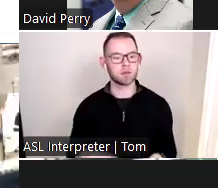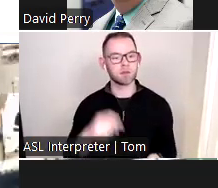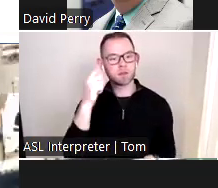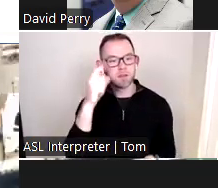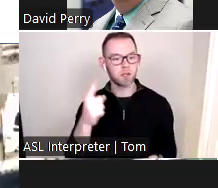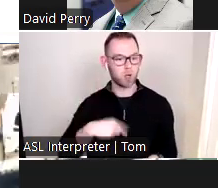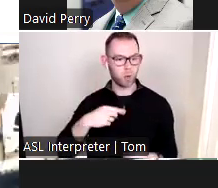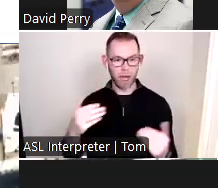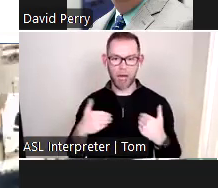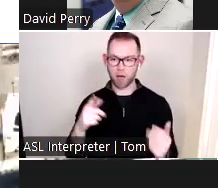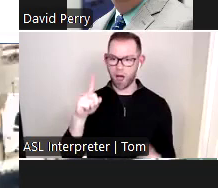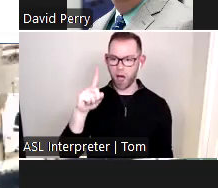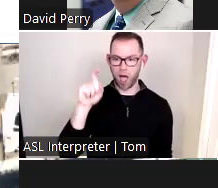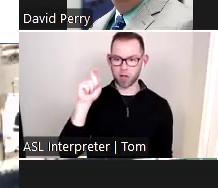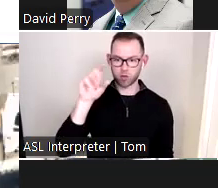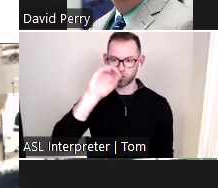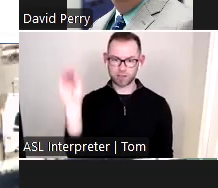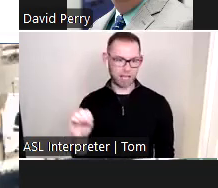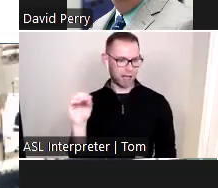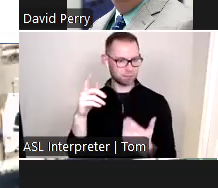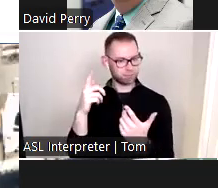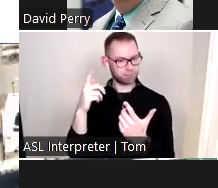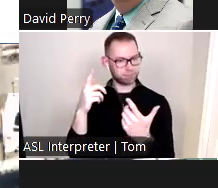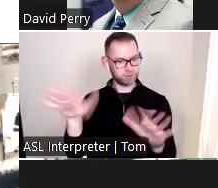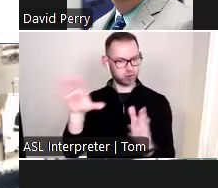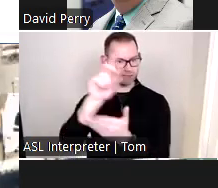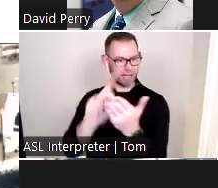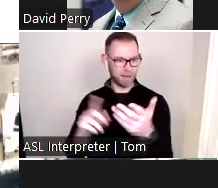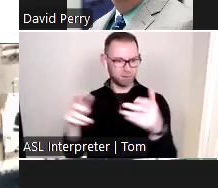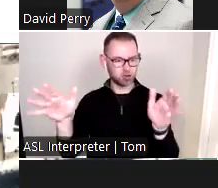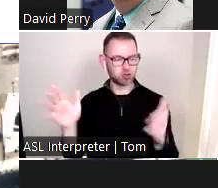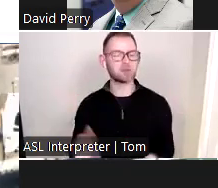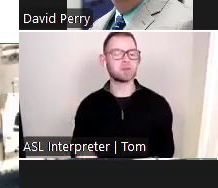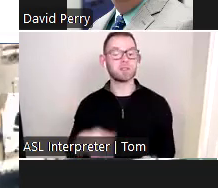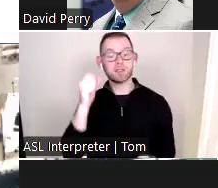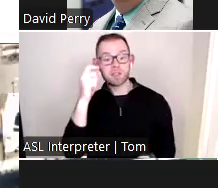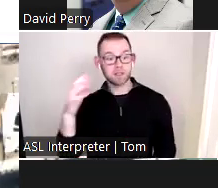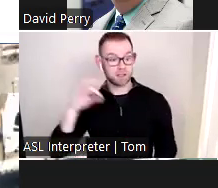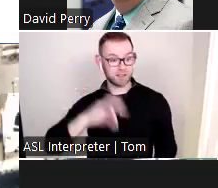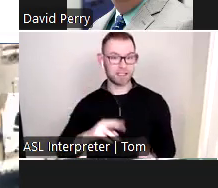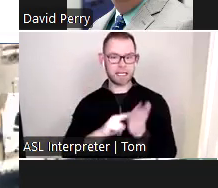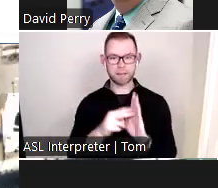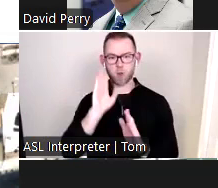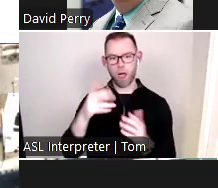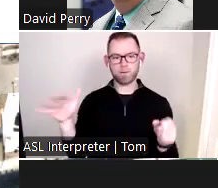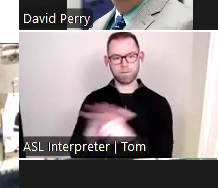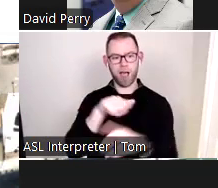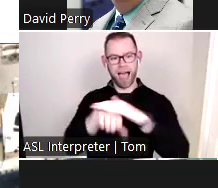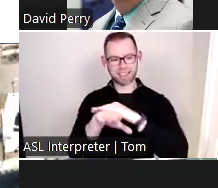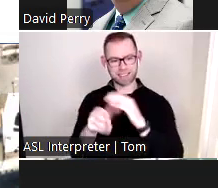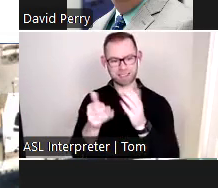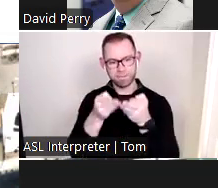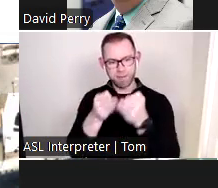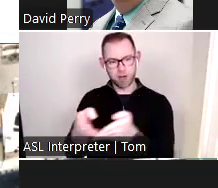milestone. The project benefits is we're going to create a new fully accessible ferry dock. We will replace